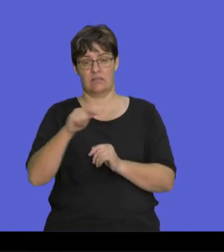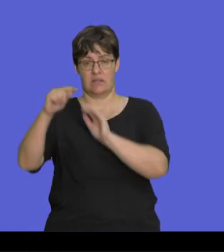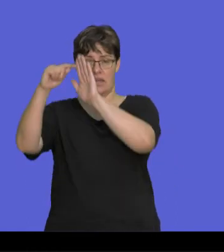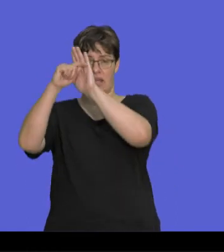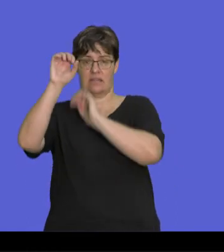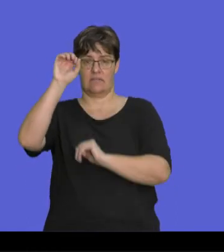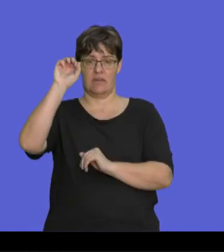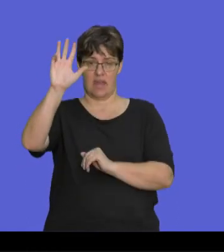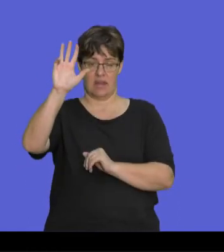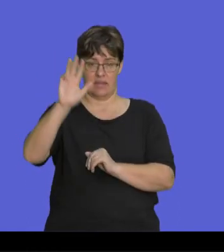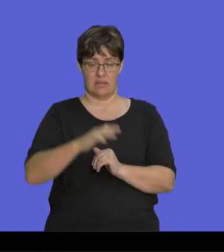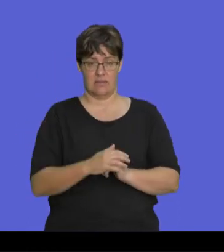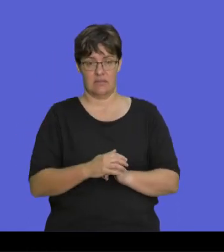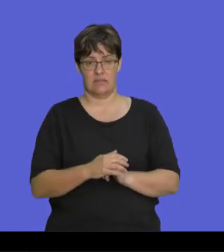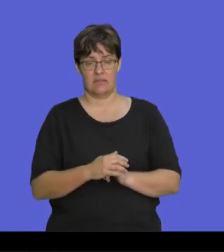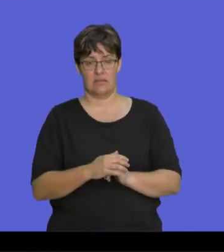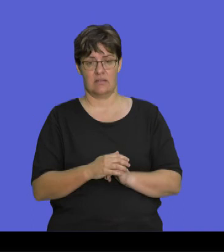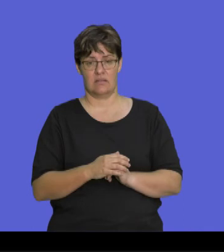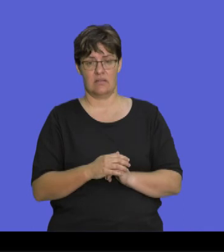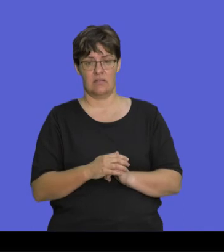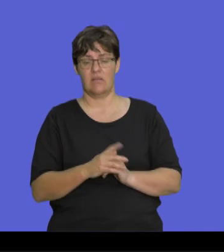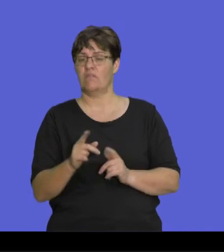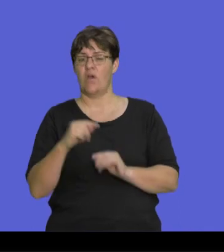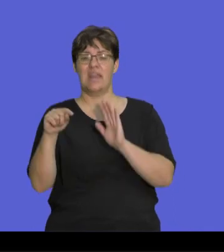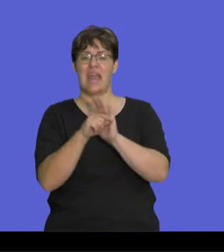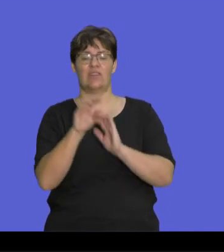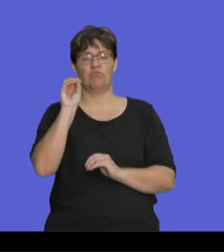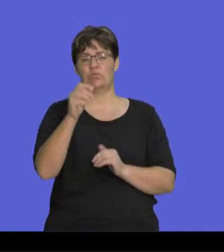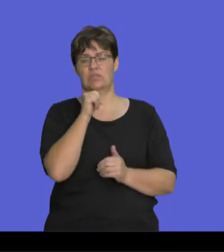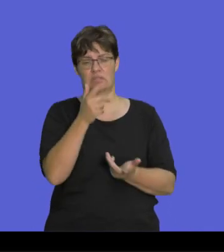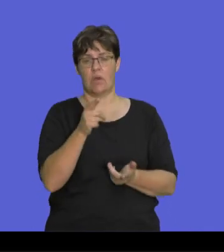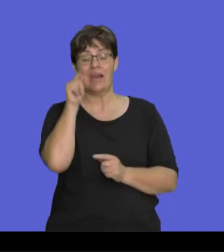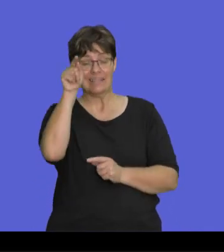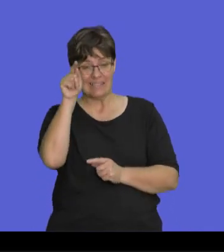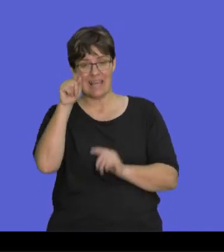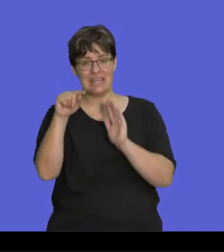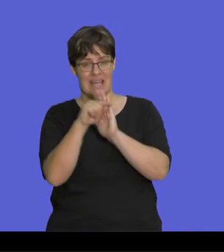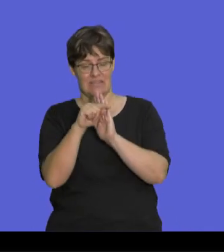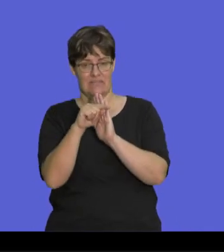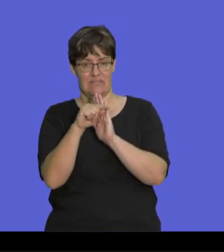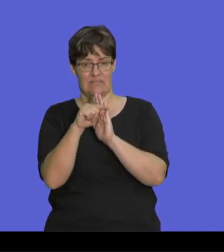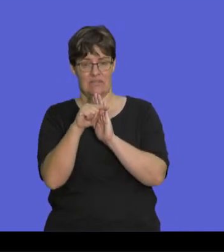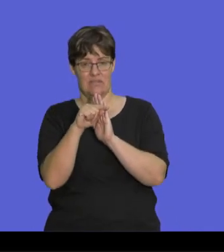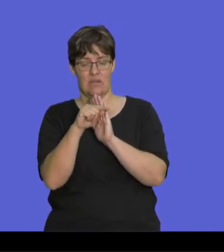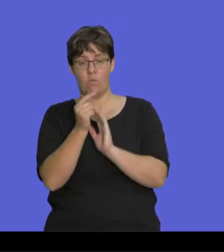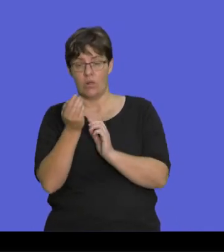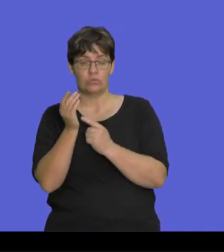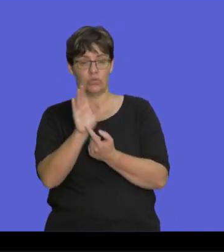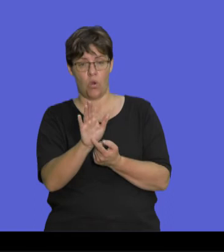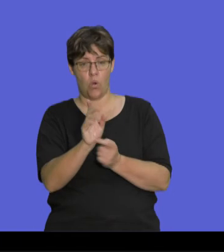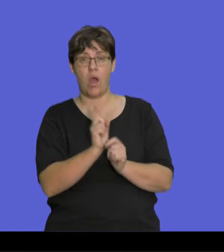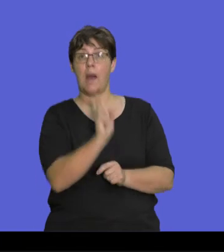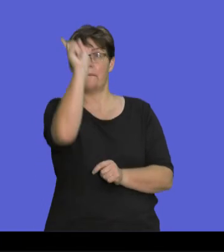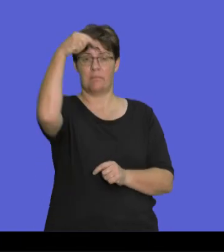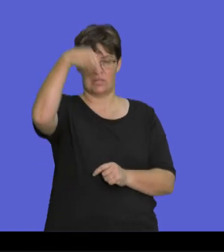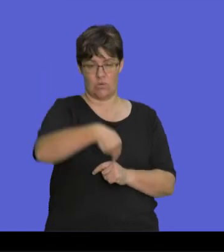exponent negative 9, okay? Even if you don't put the negative, because that negative is actually going to be an indication of